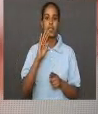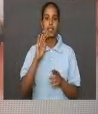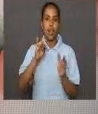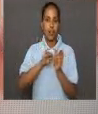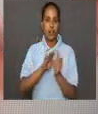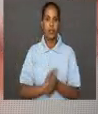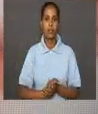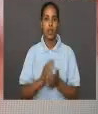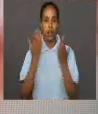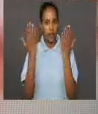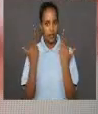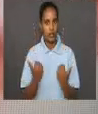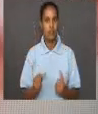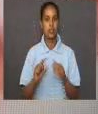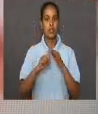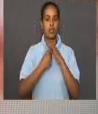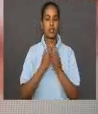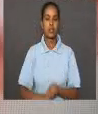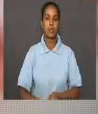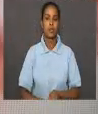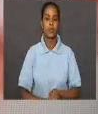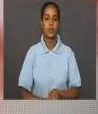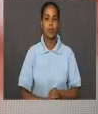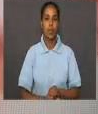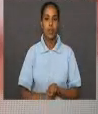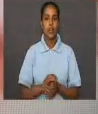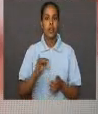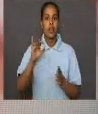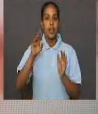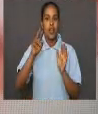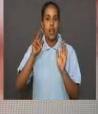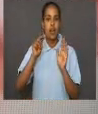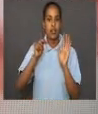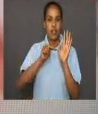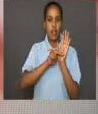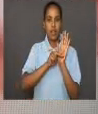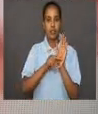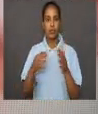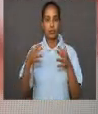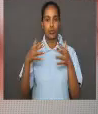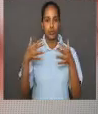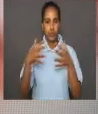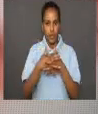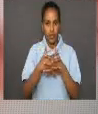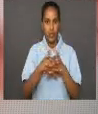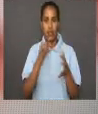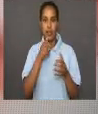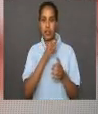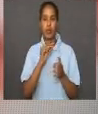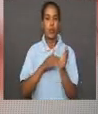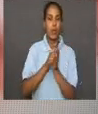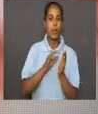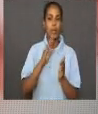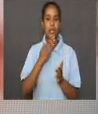salts. Let us get started. A cation, which is the conjugate acid of a weak